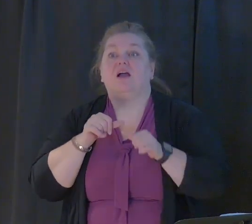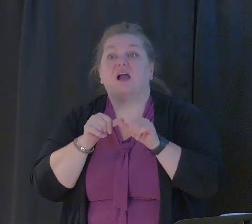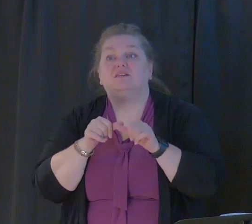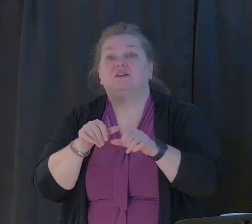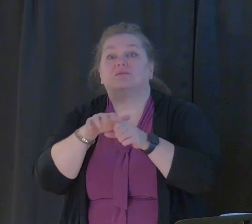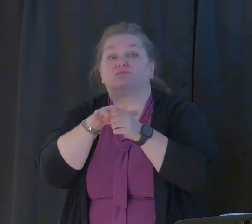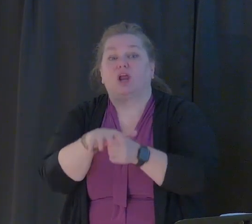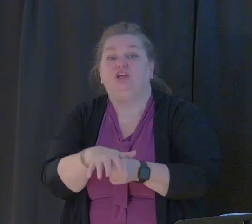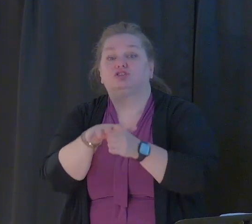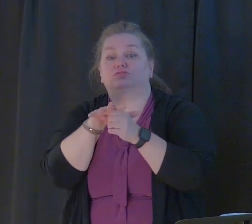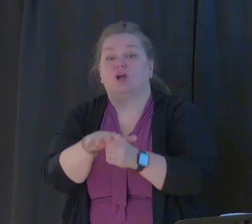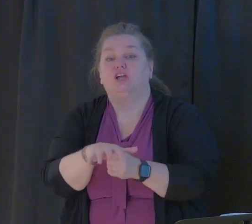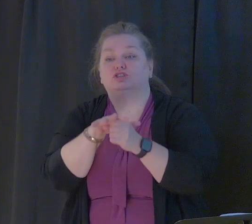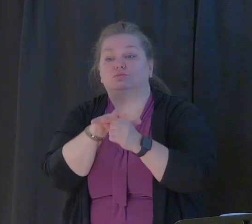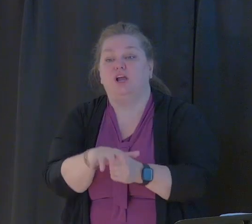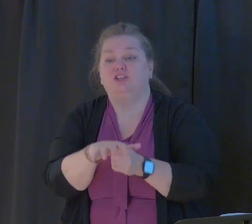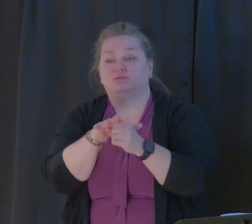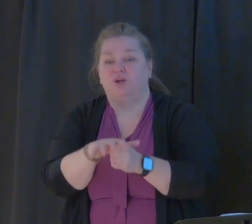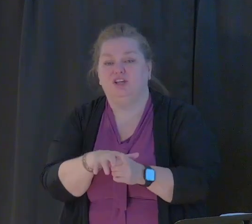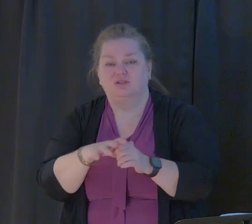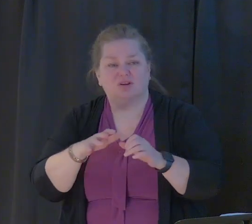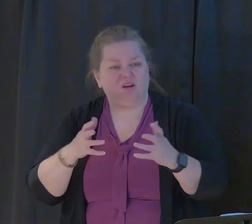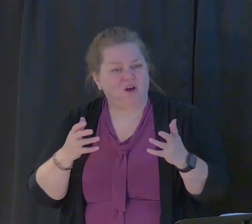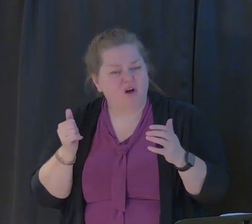God. You get that?